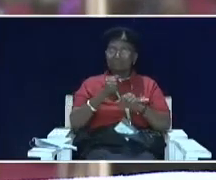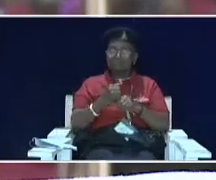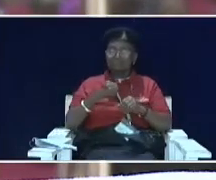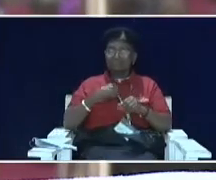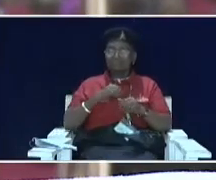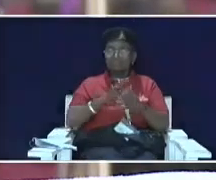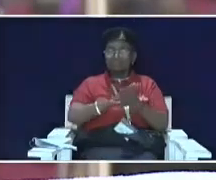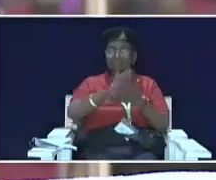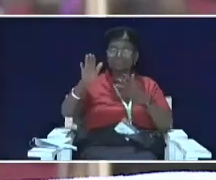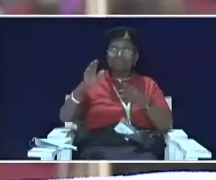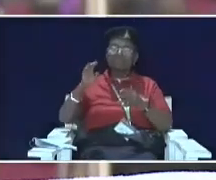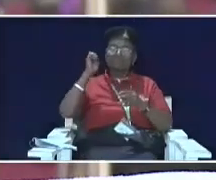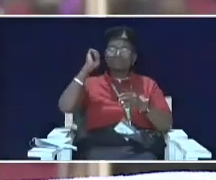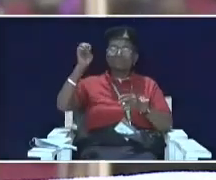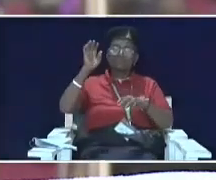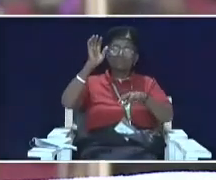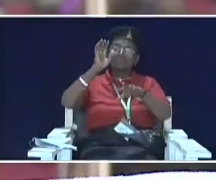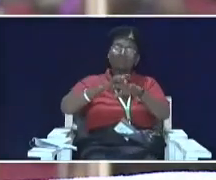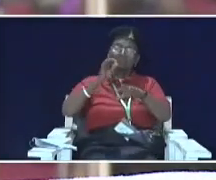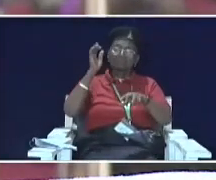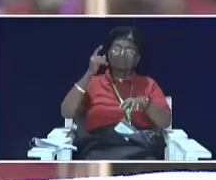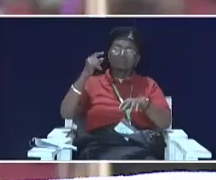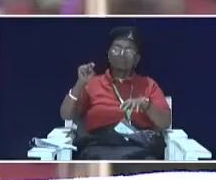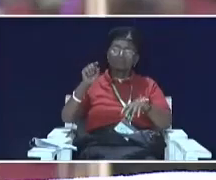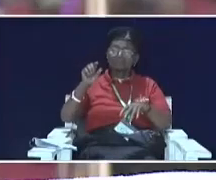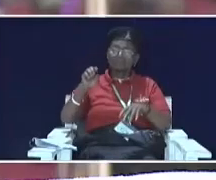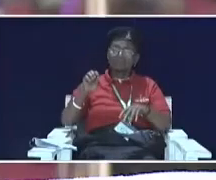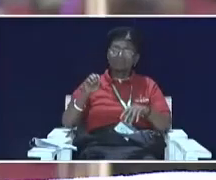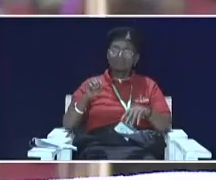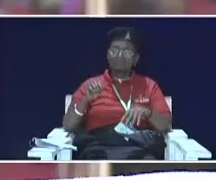He touched the leper.